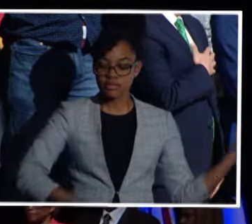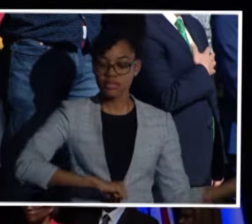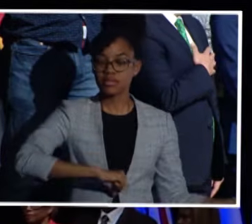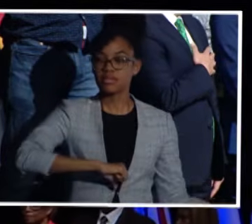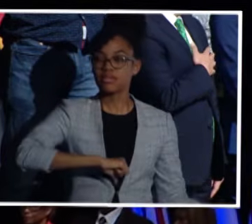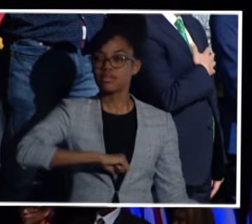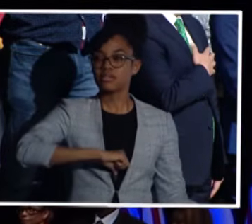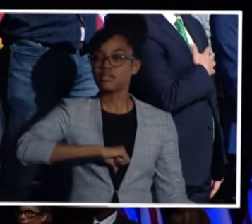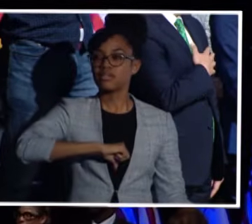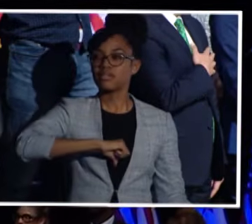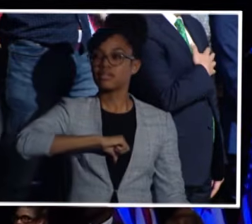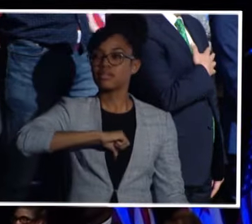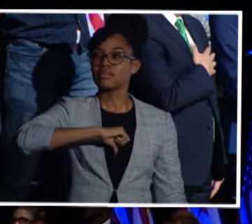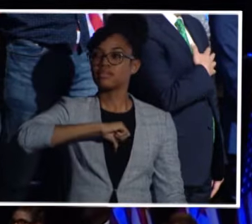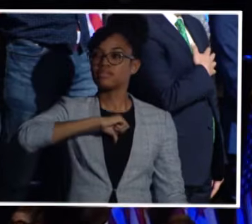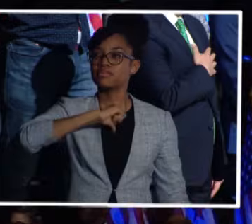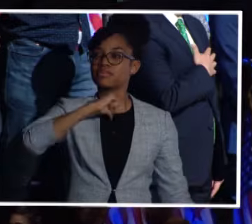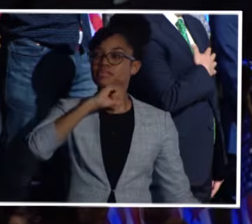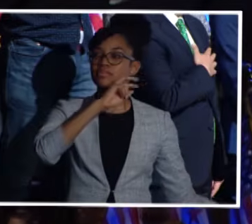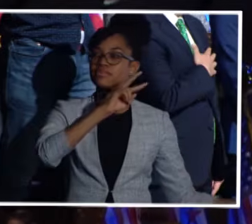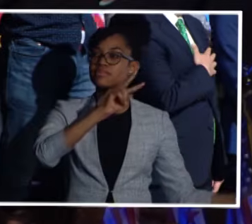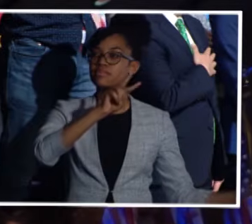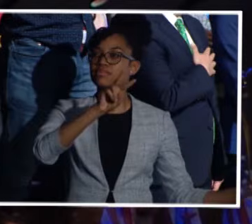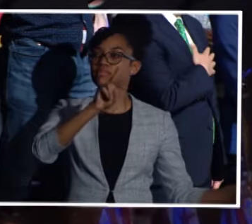so proudly we